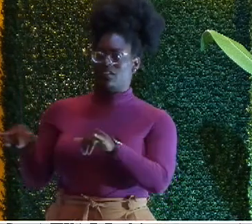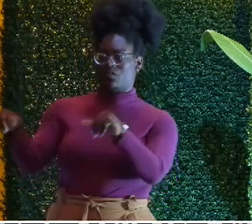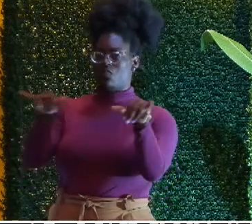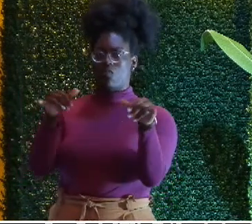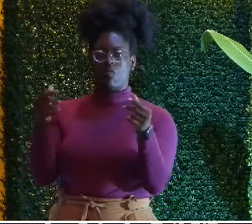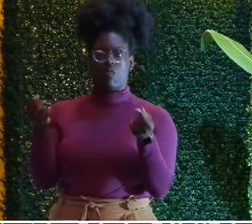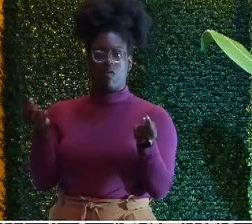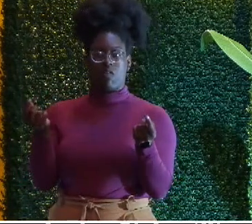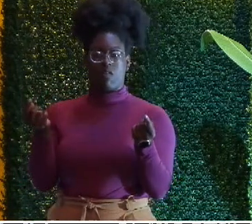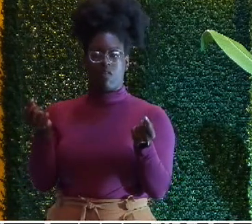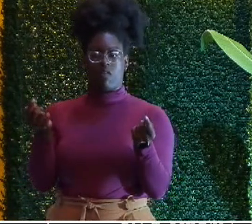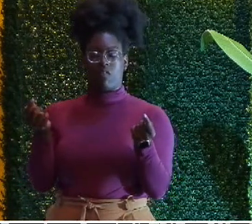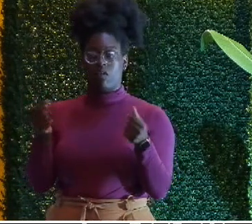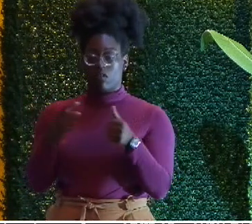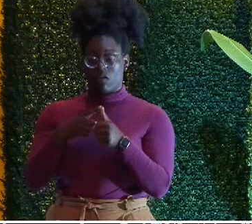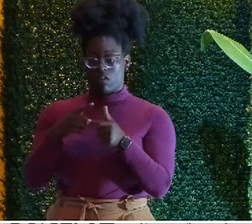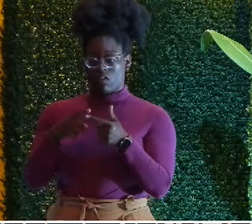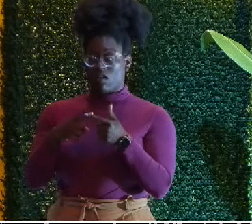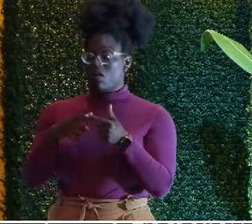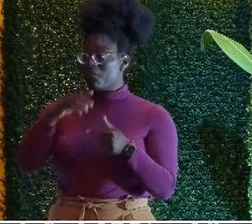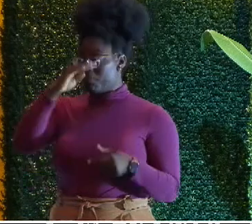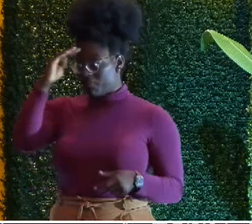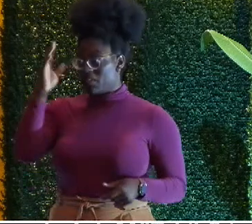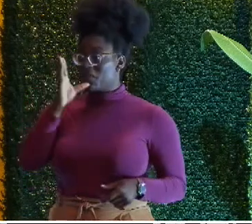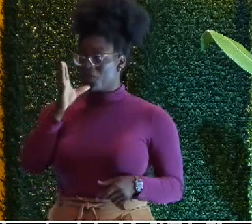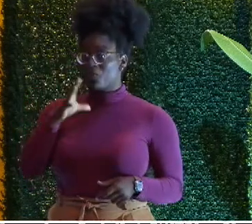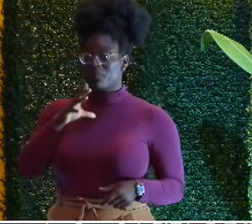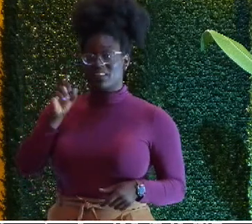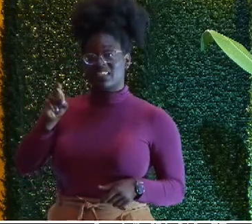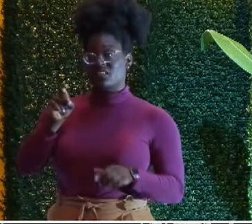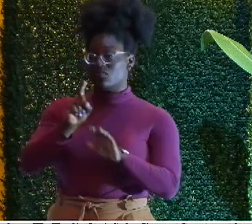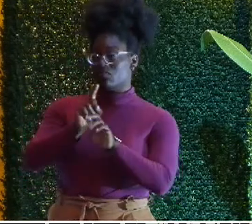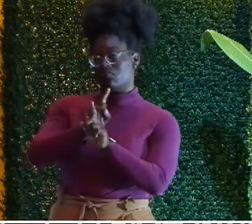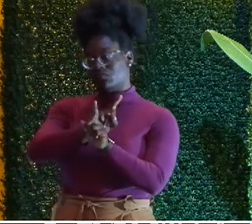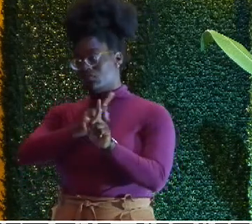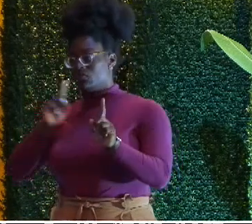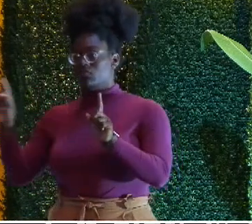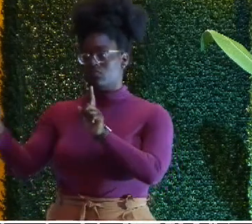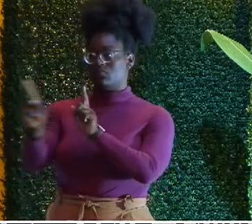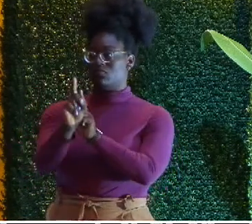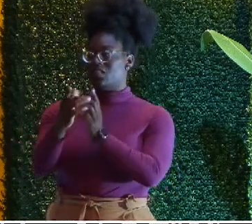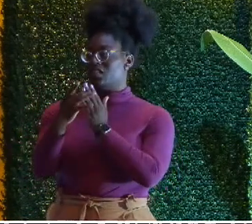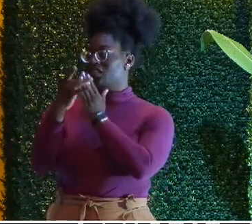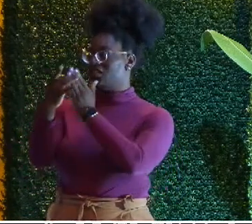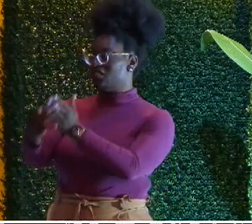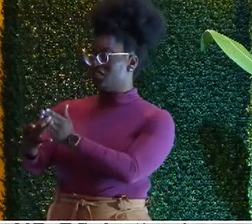the family structures, business structures, and if there's not yes, applaud for that, please.